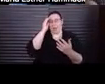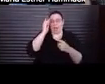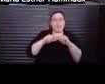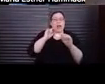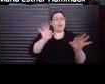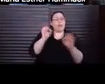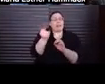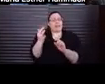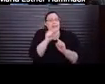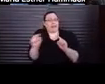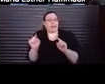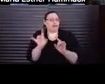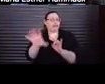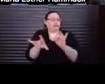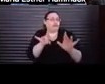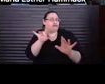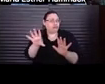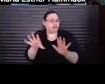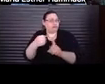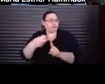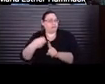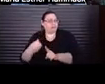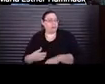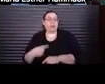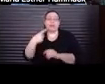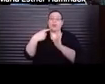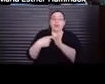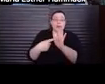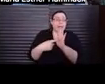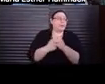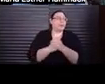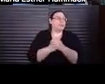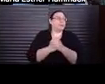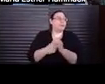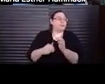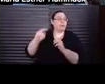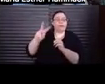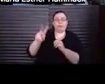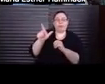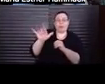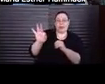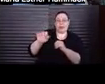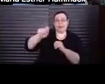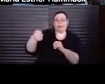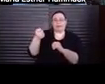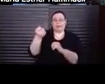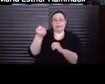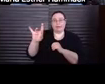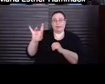a few insights into some of these laws. For instance, on November 29th of